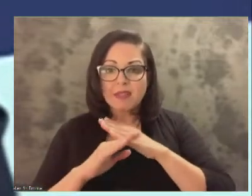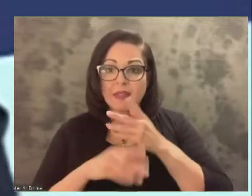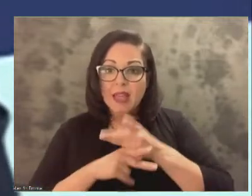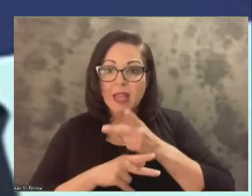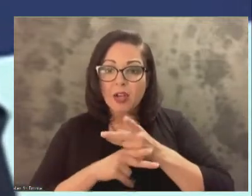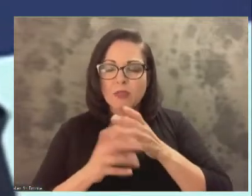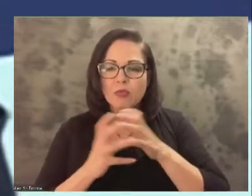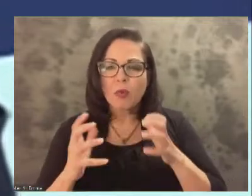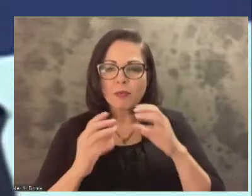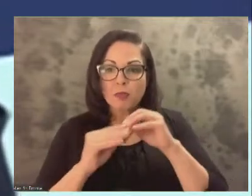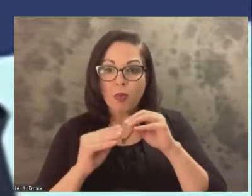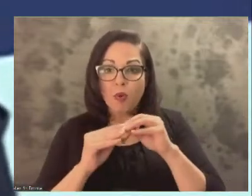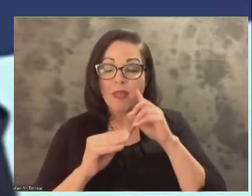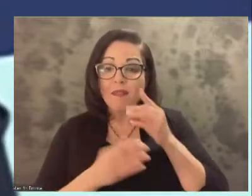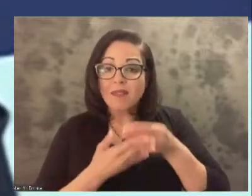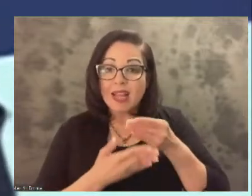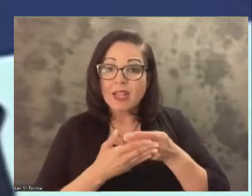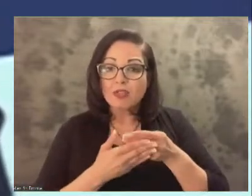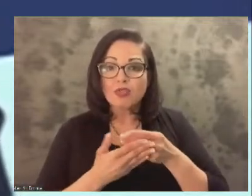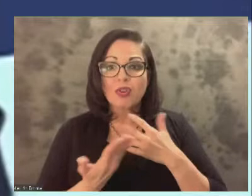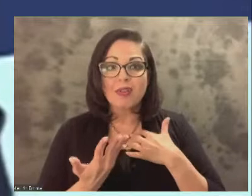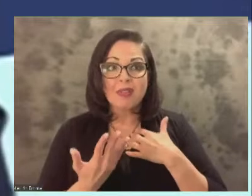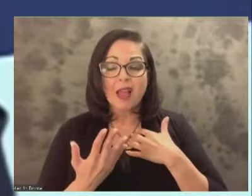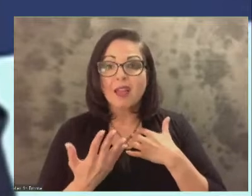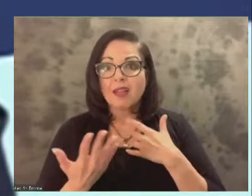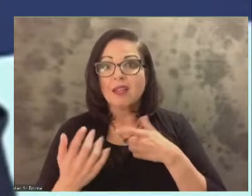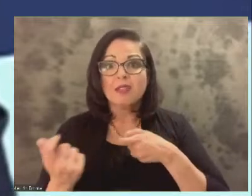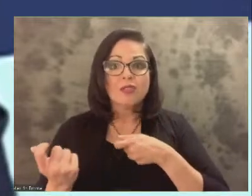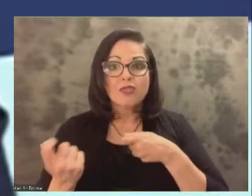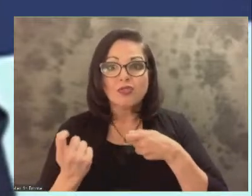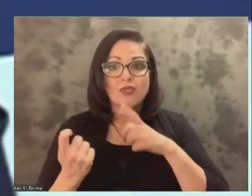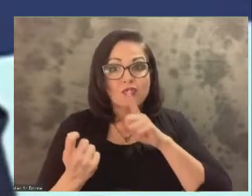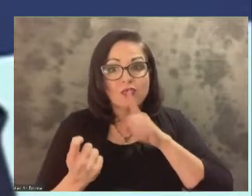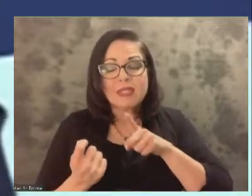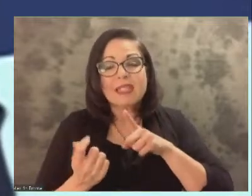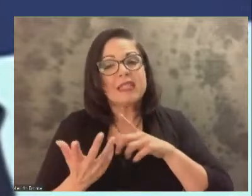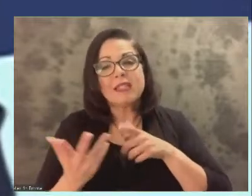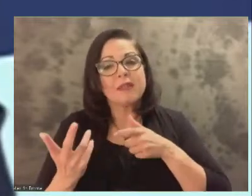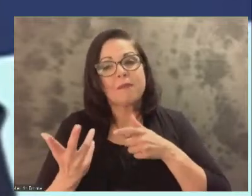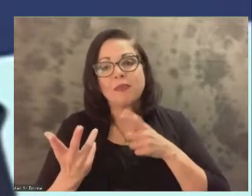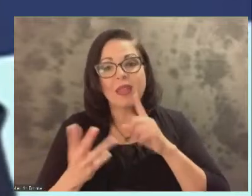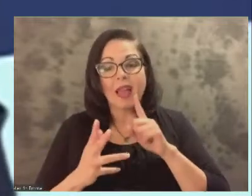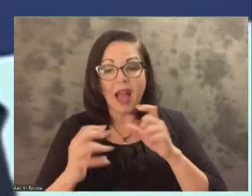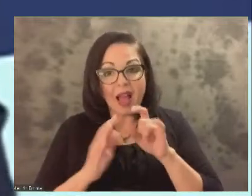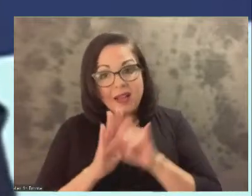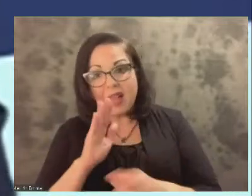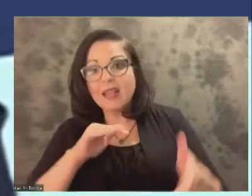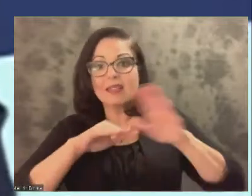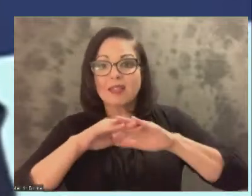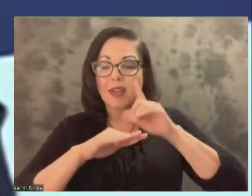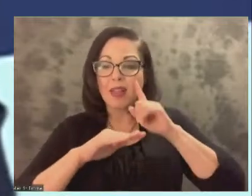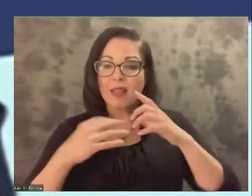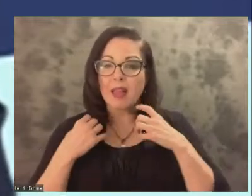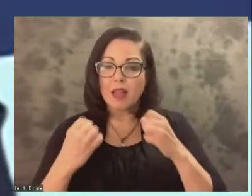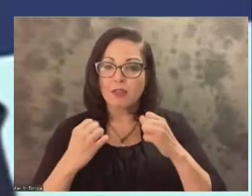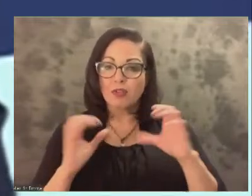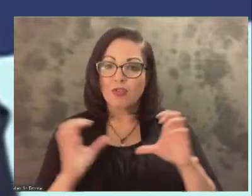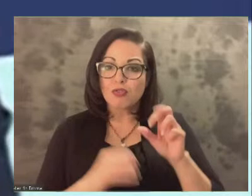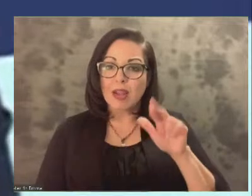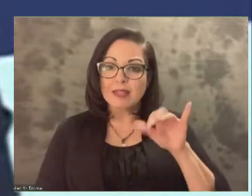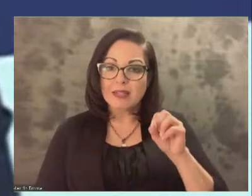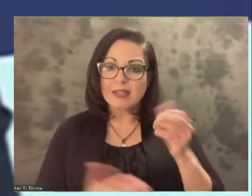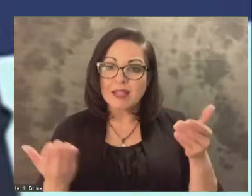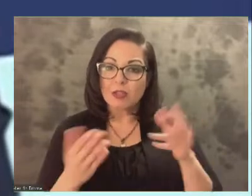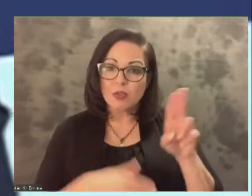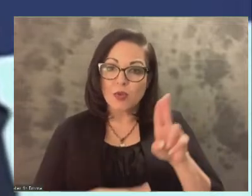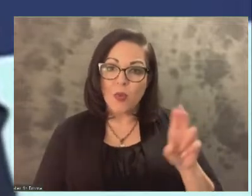financial strain of economic insecurity intensified the existing behavioral health crisis in the US. People could